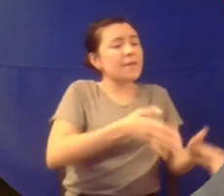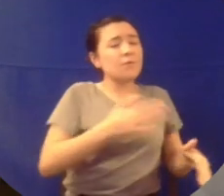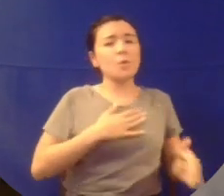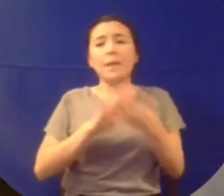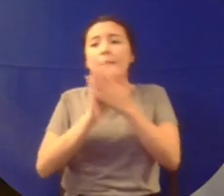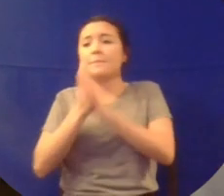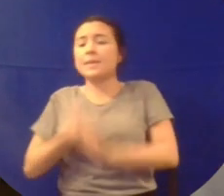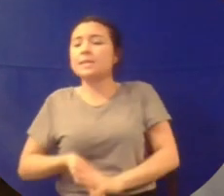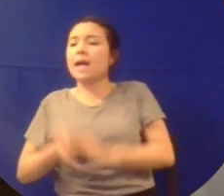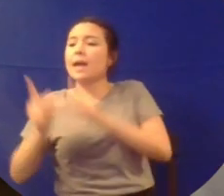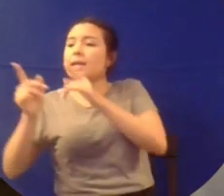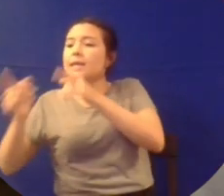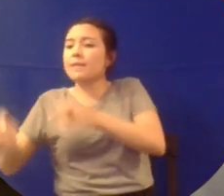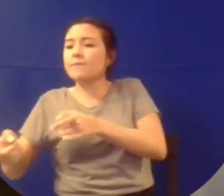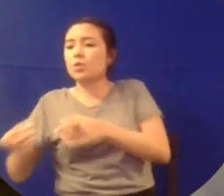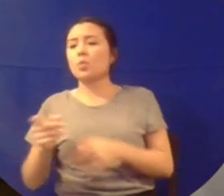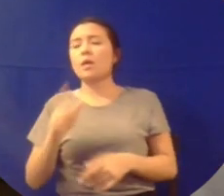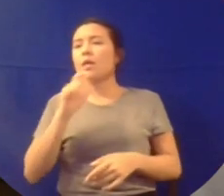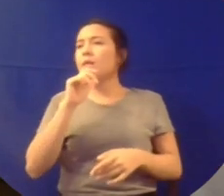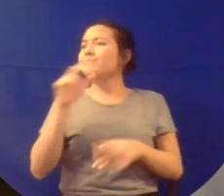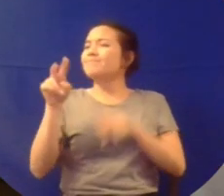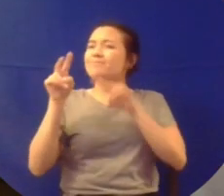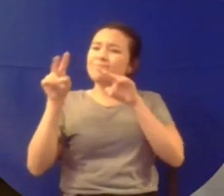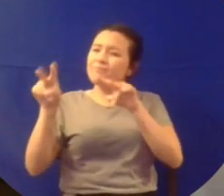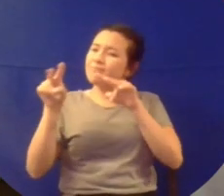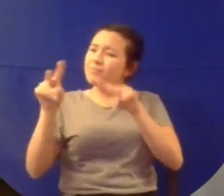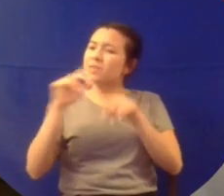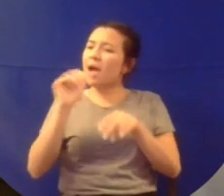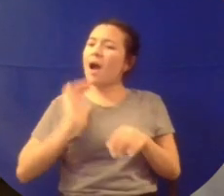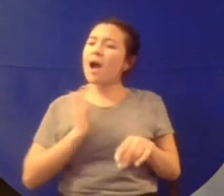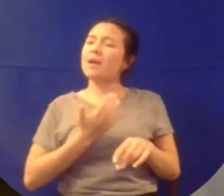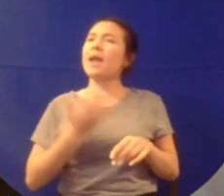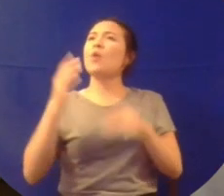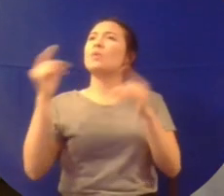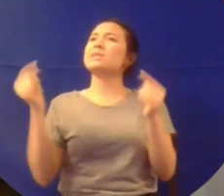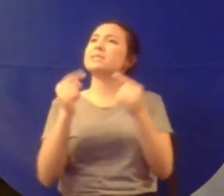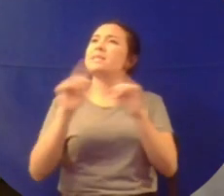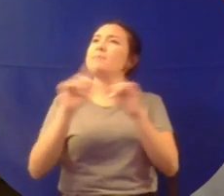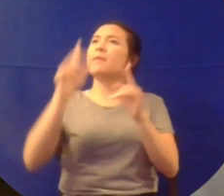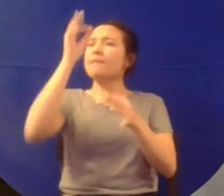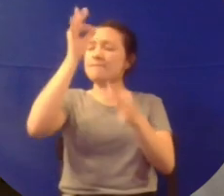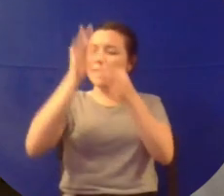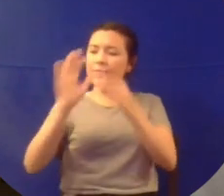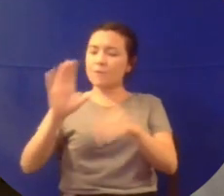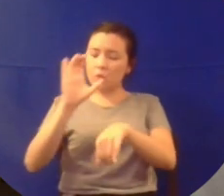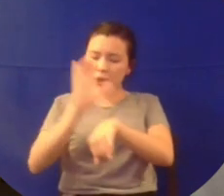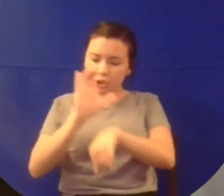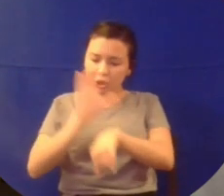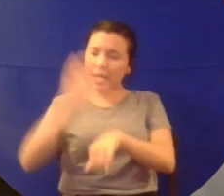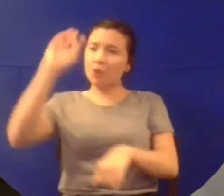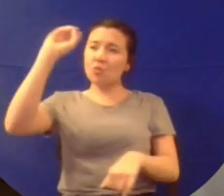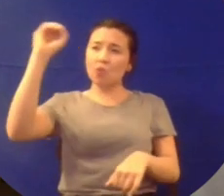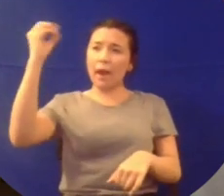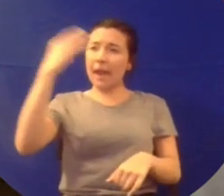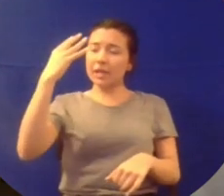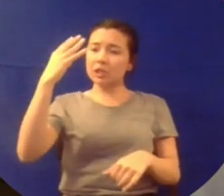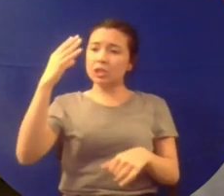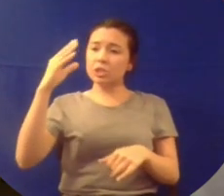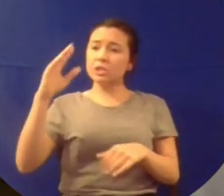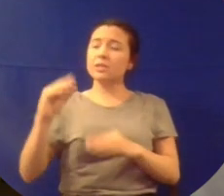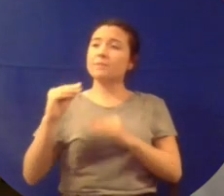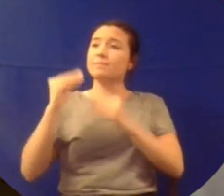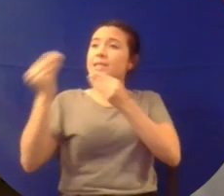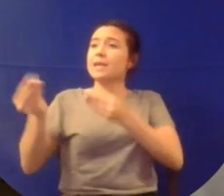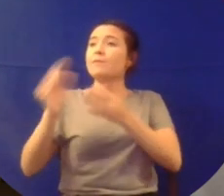your apostles, "Peace I leave you, my peace I give you. Look not on our sins, but on the faith of your